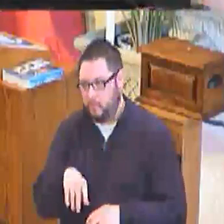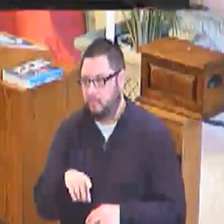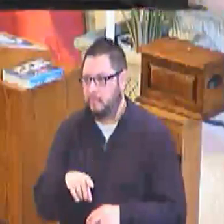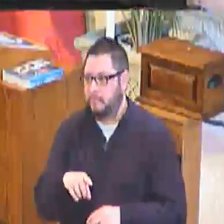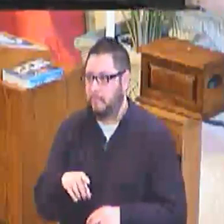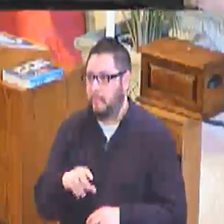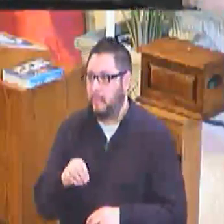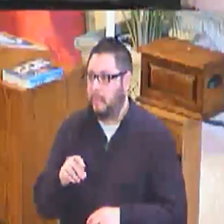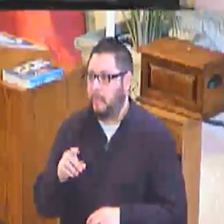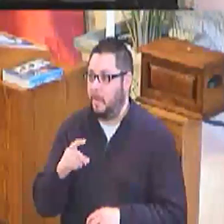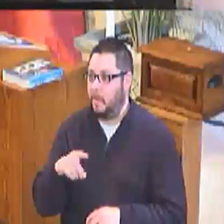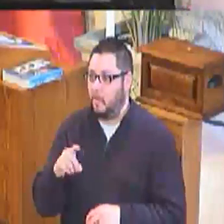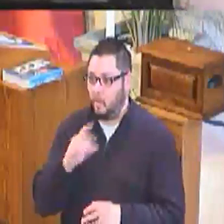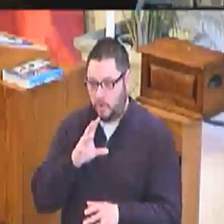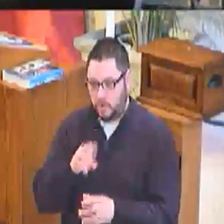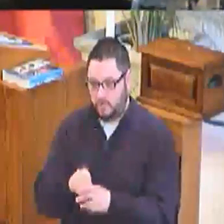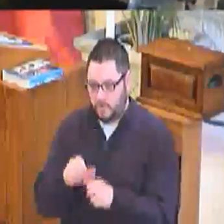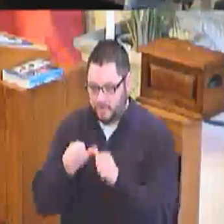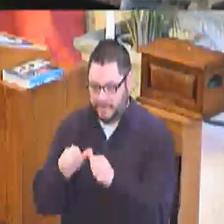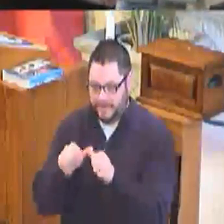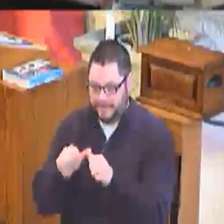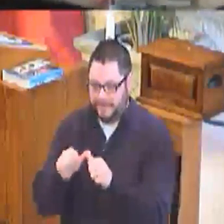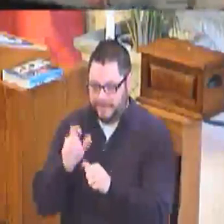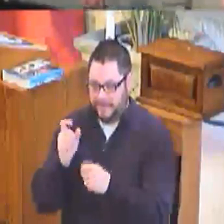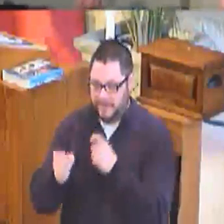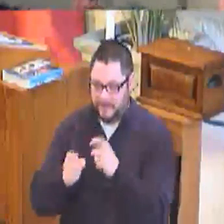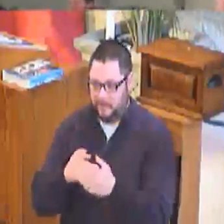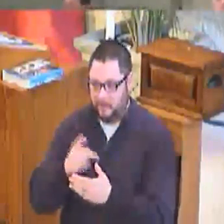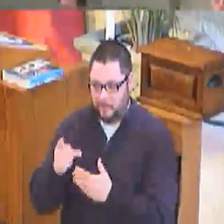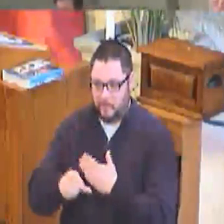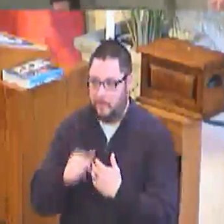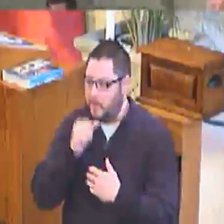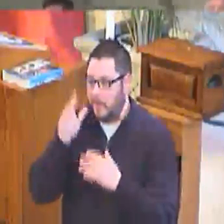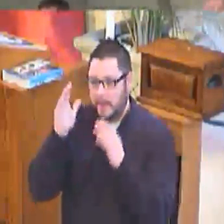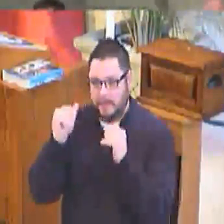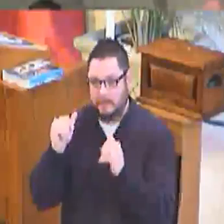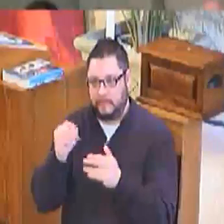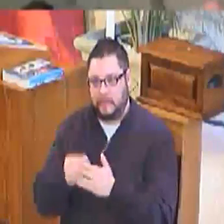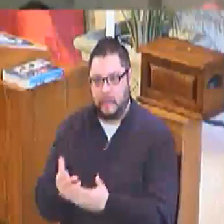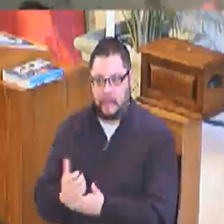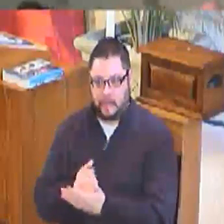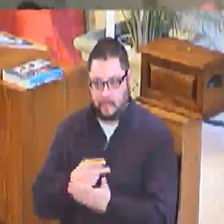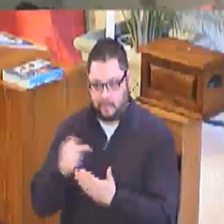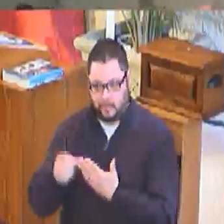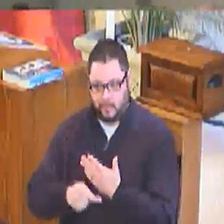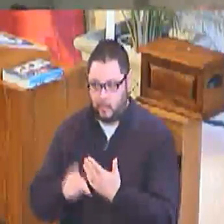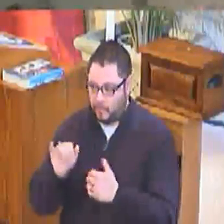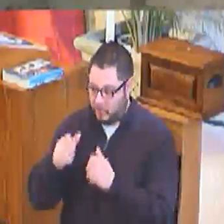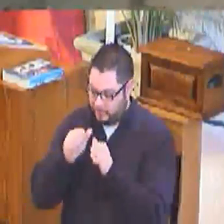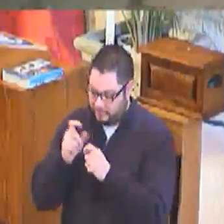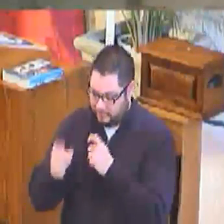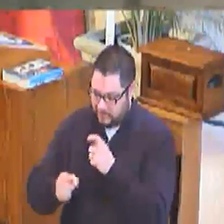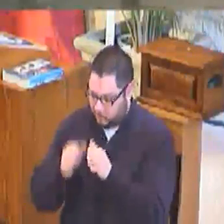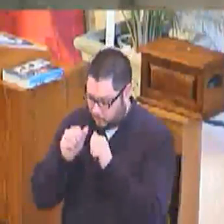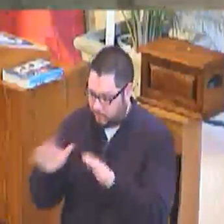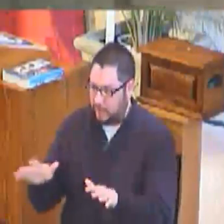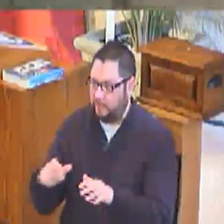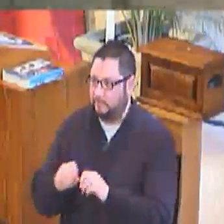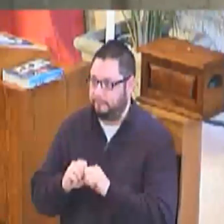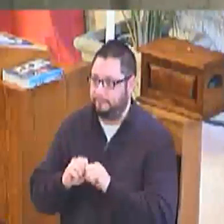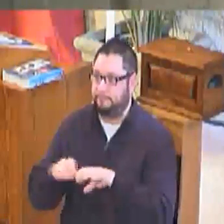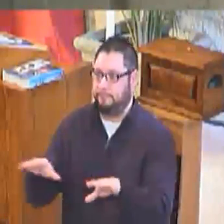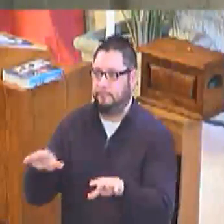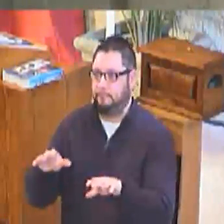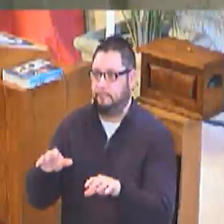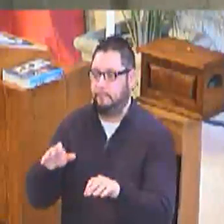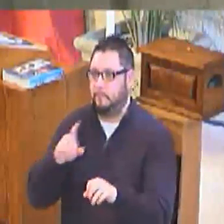participating in our consistent giving program, our unexpected income program. We bless all of these gifts and we send them forth to fulfill our